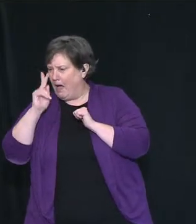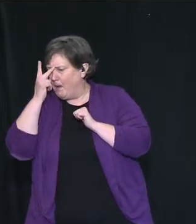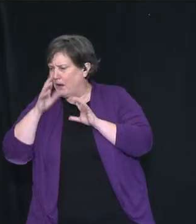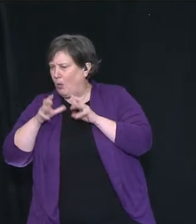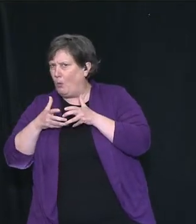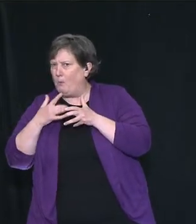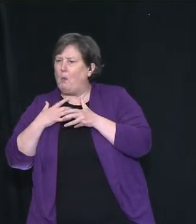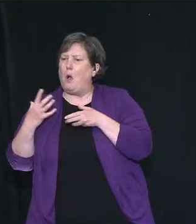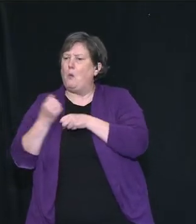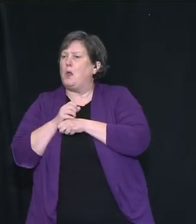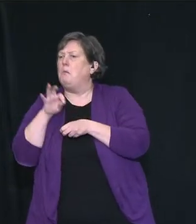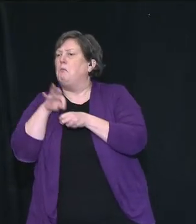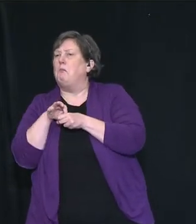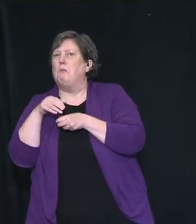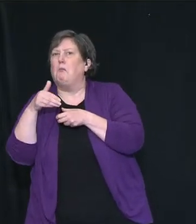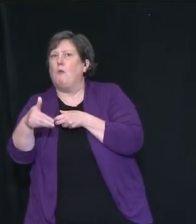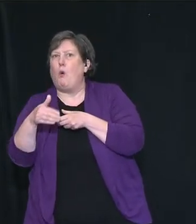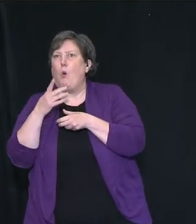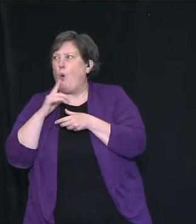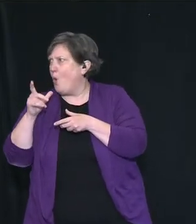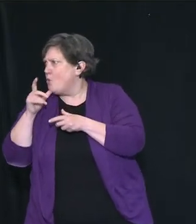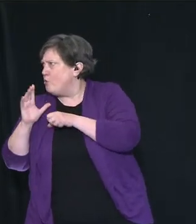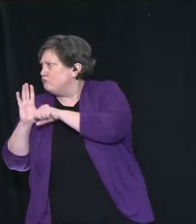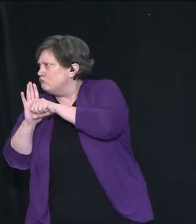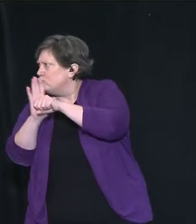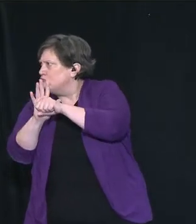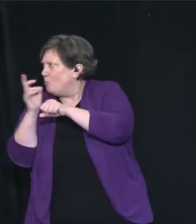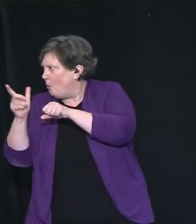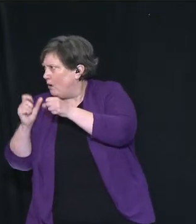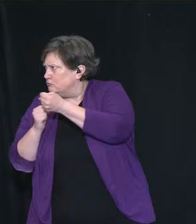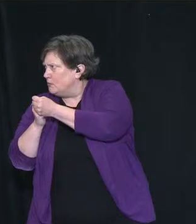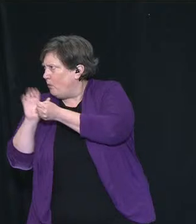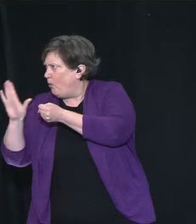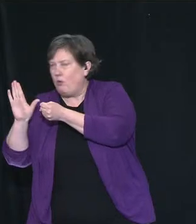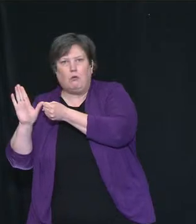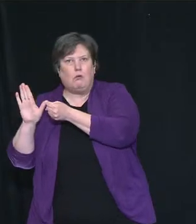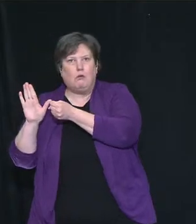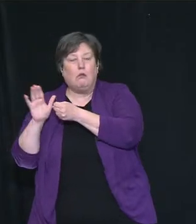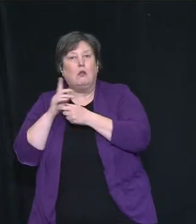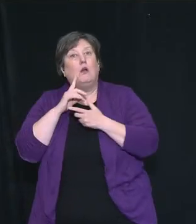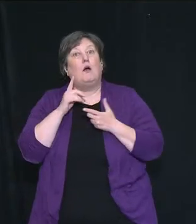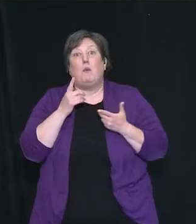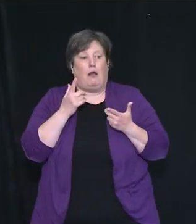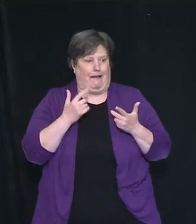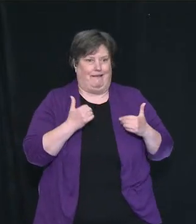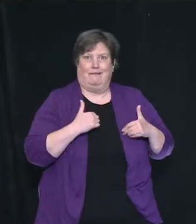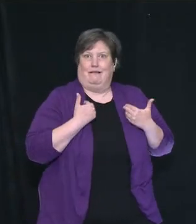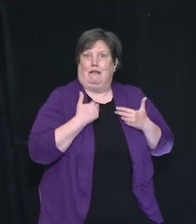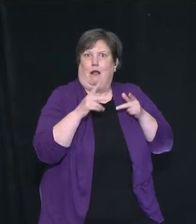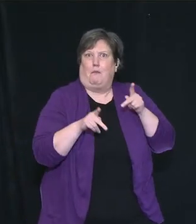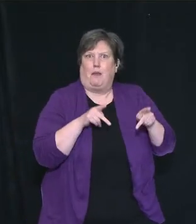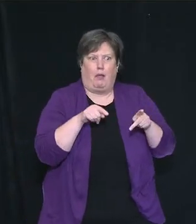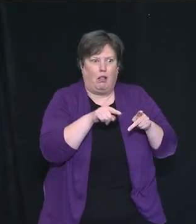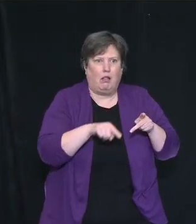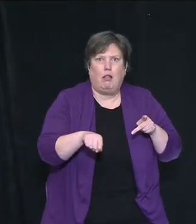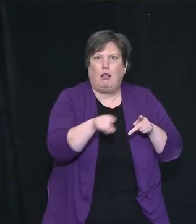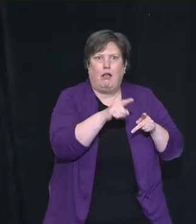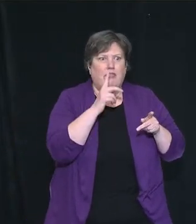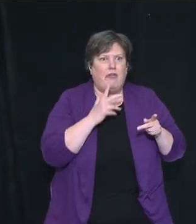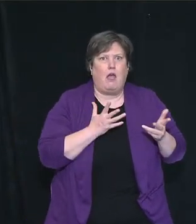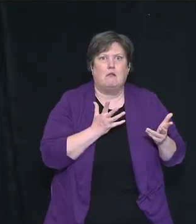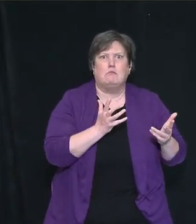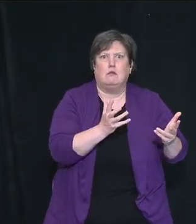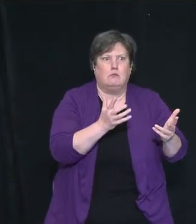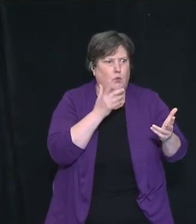that lobby group. But we need also to appreciate the yearning of young people for fraternity, justice,